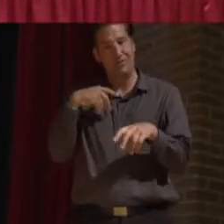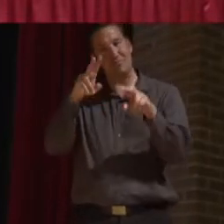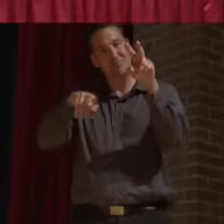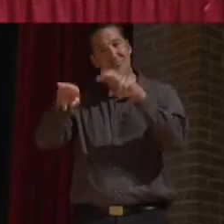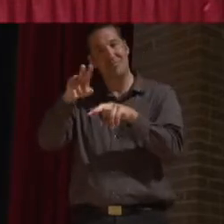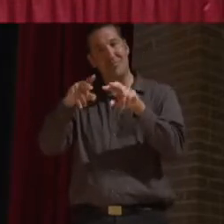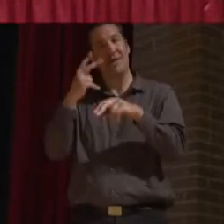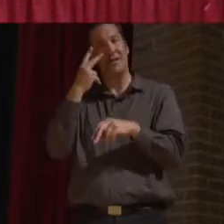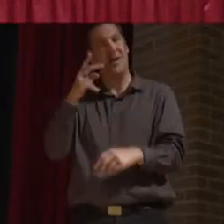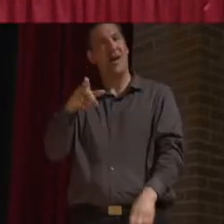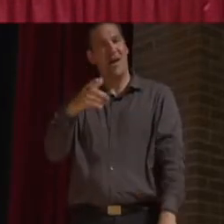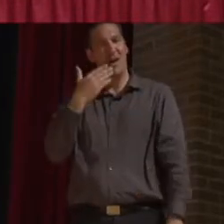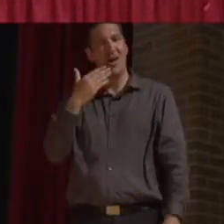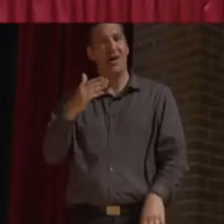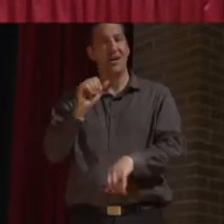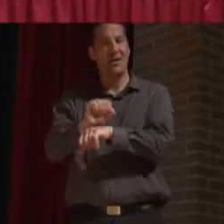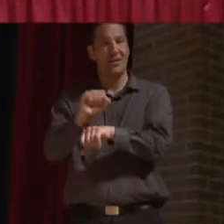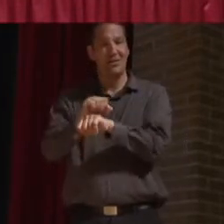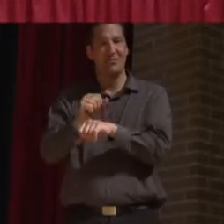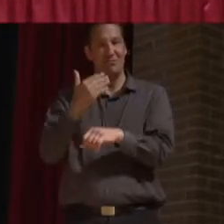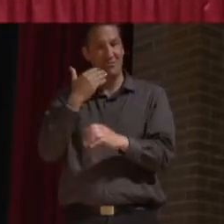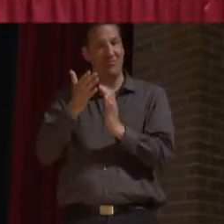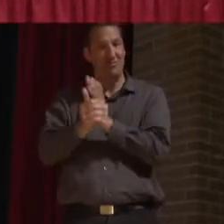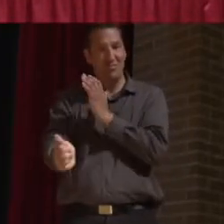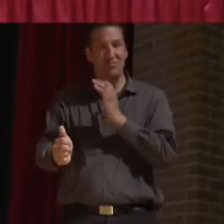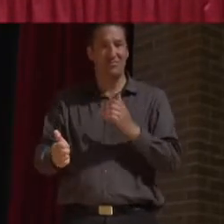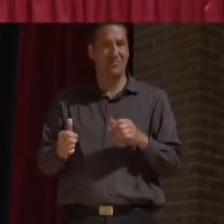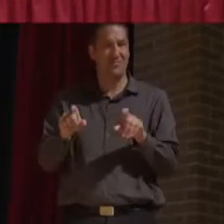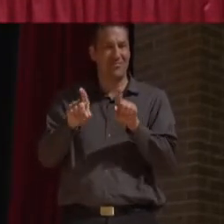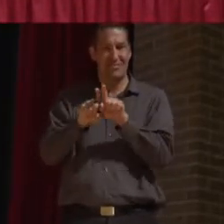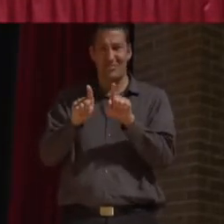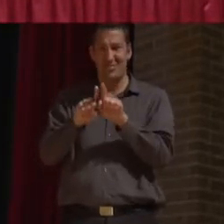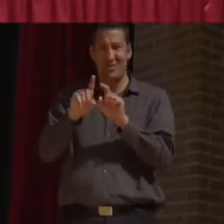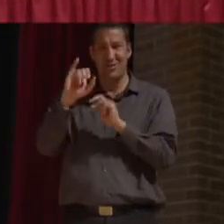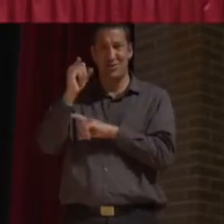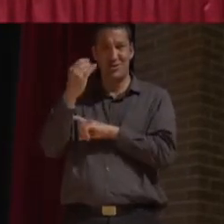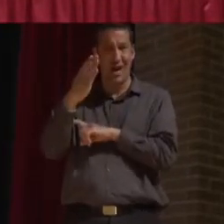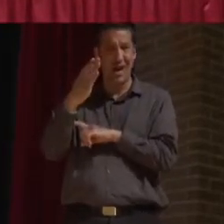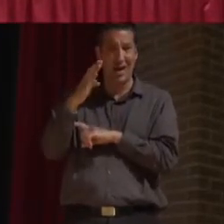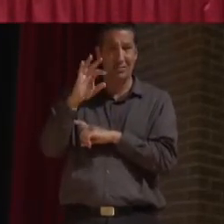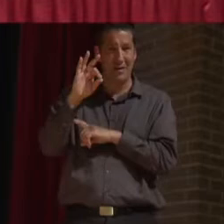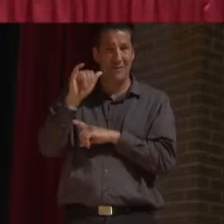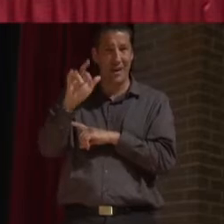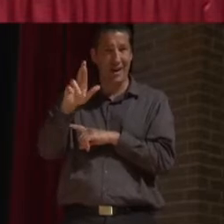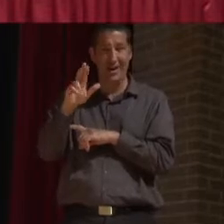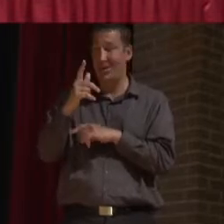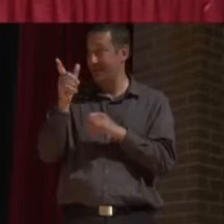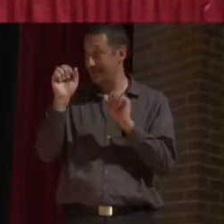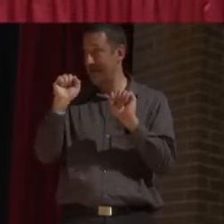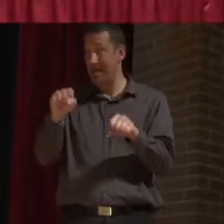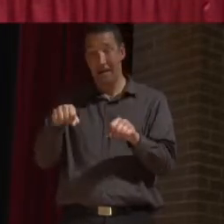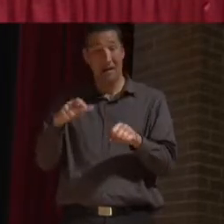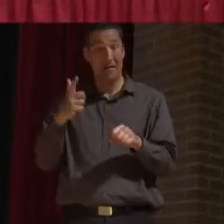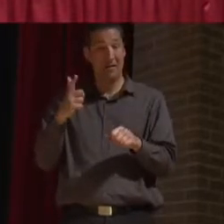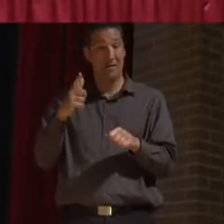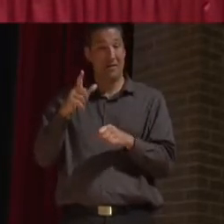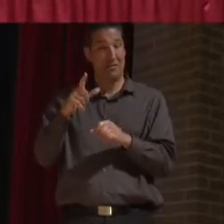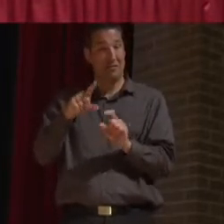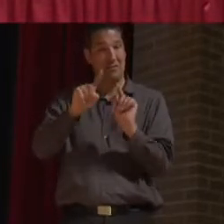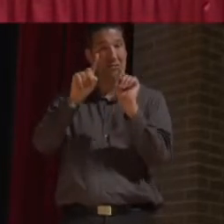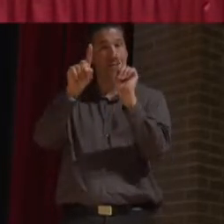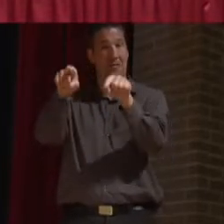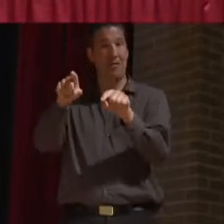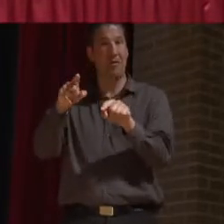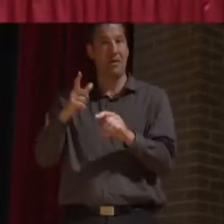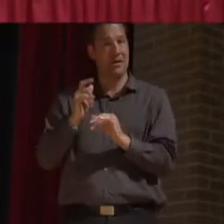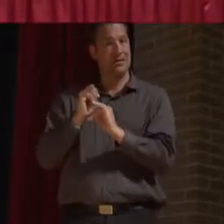of job fair where our employer, a specific job fair for people with disabilities where they would feel maybe more at ease